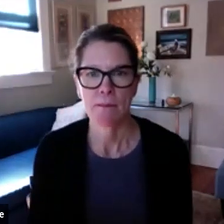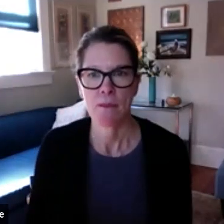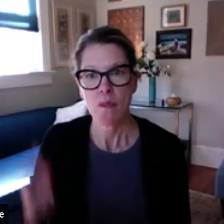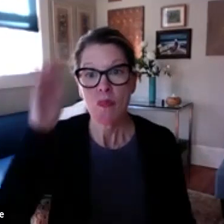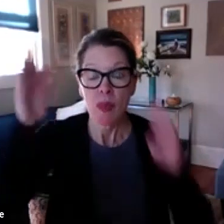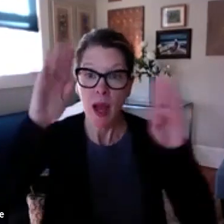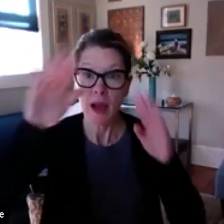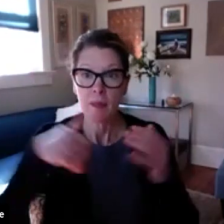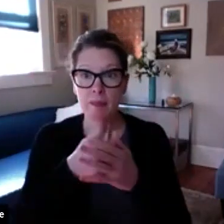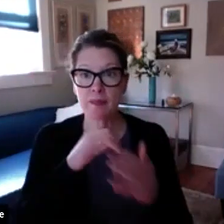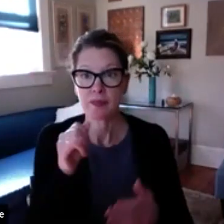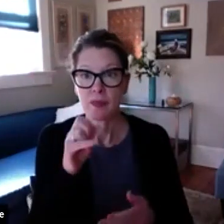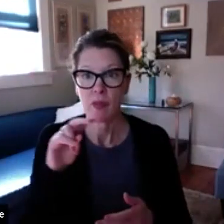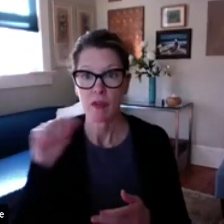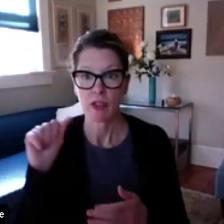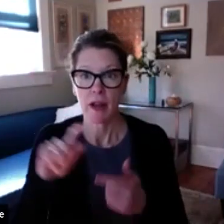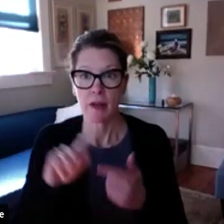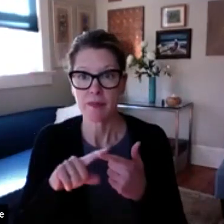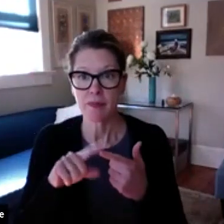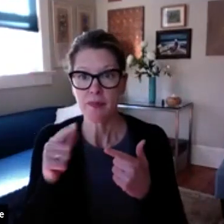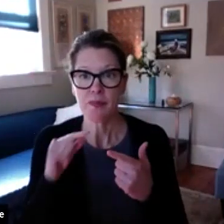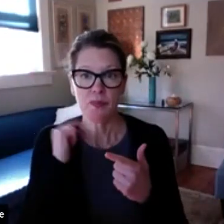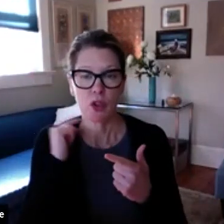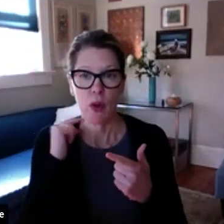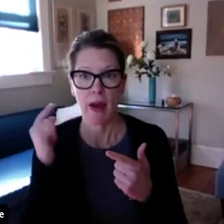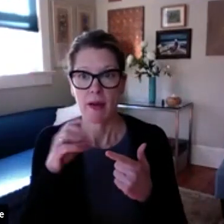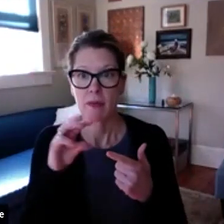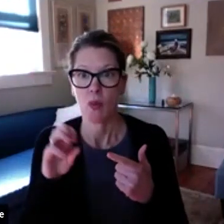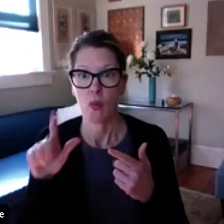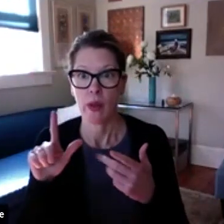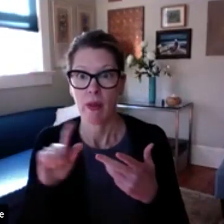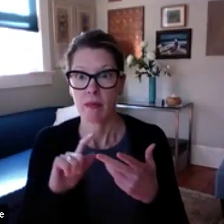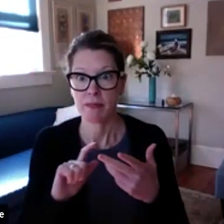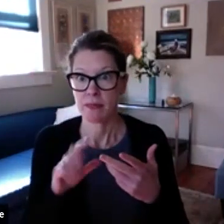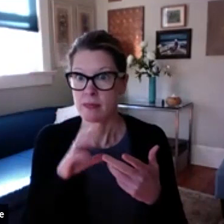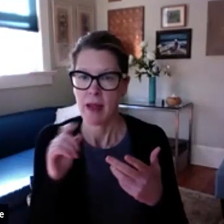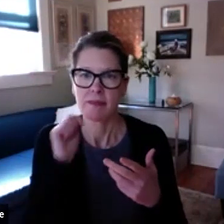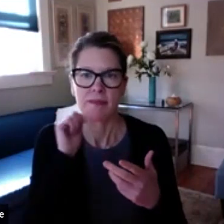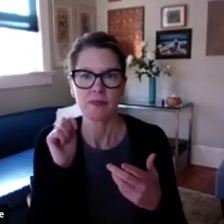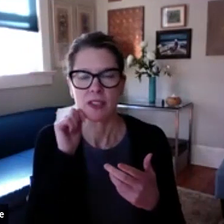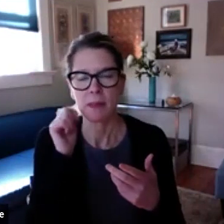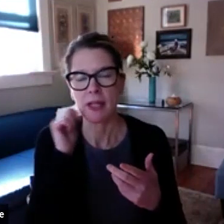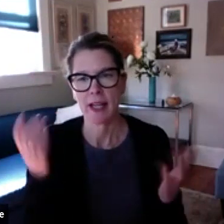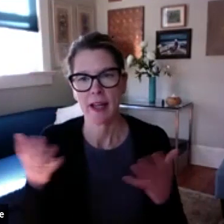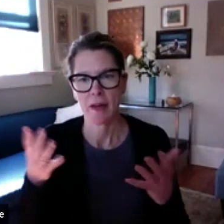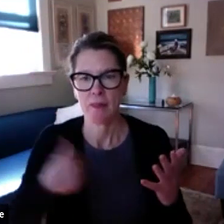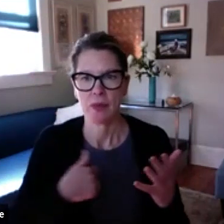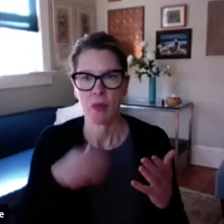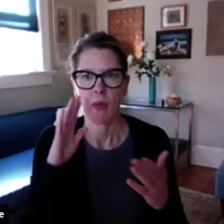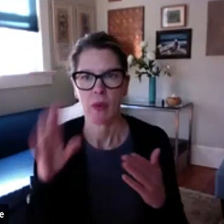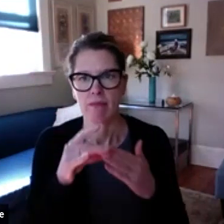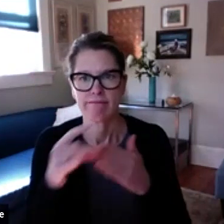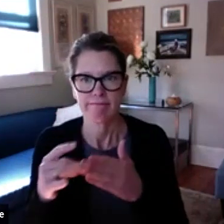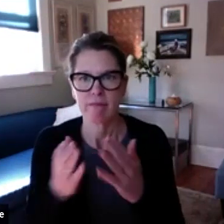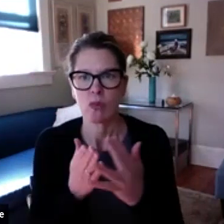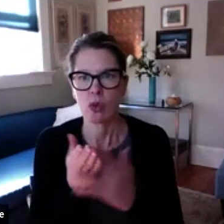Hi, everybody. Jenna, Greg, Will, and Tomina here to lead us together through our evening prayer tonight.